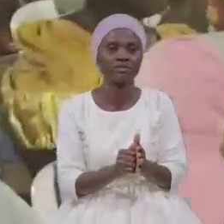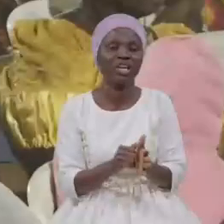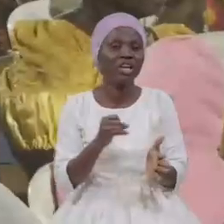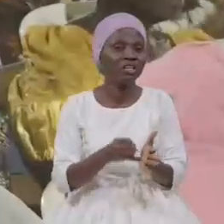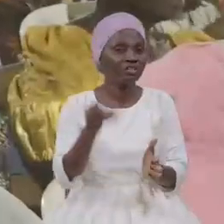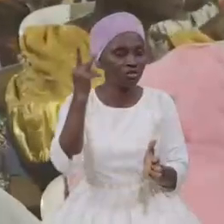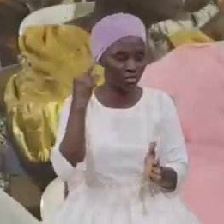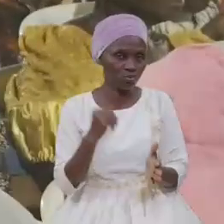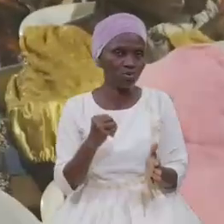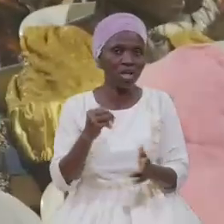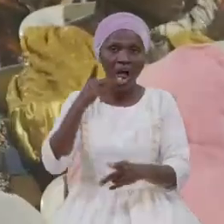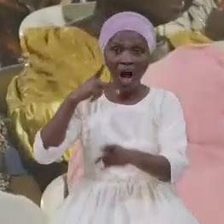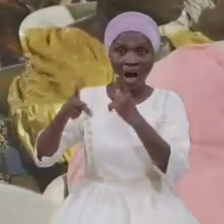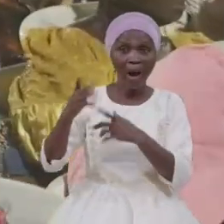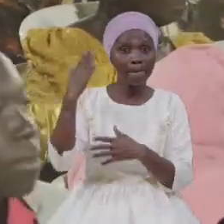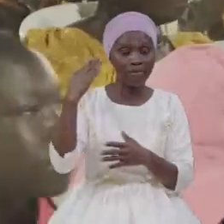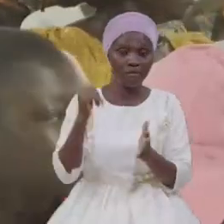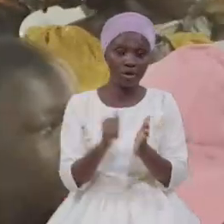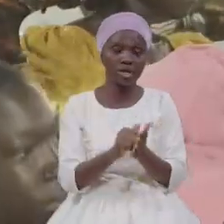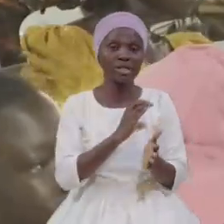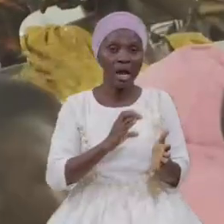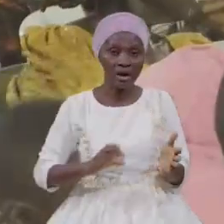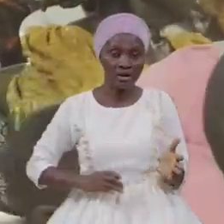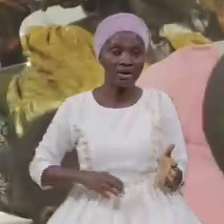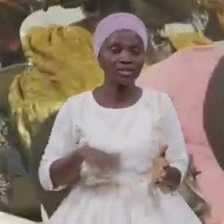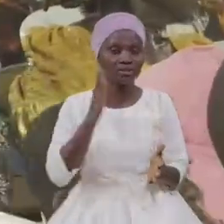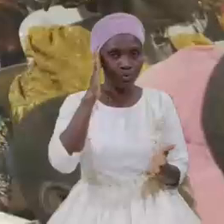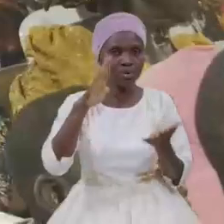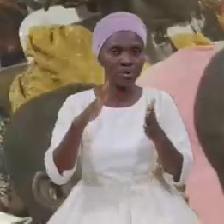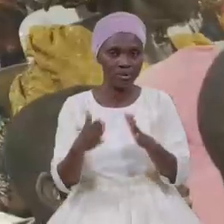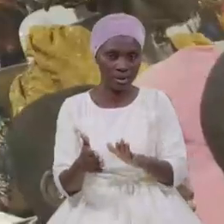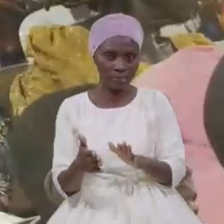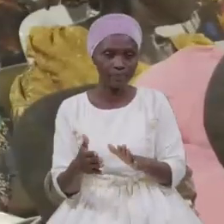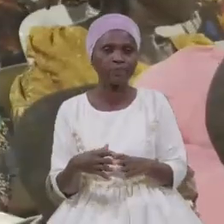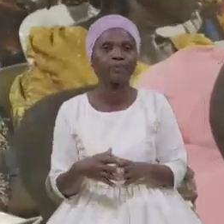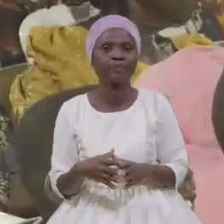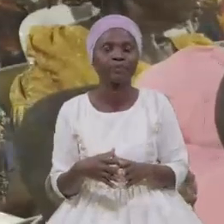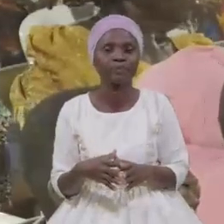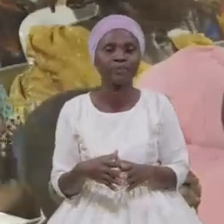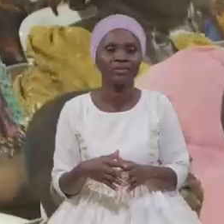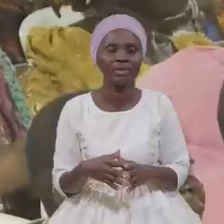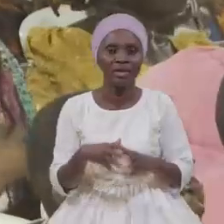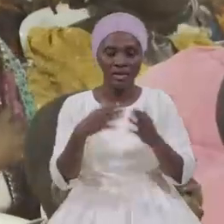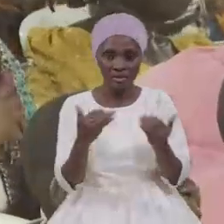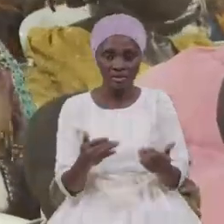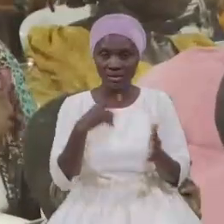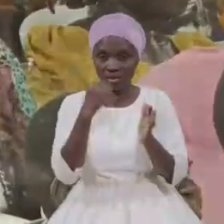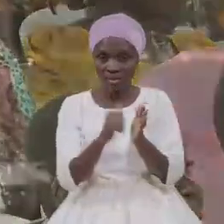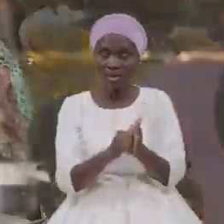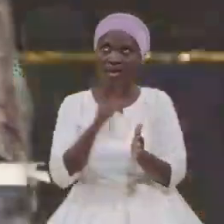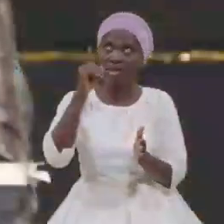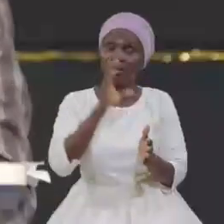of death. But now it says him. Christ, the Savior.